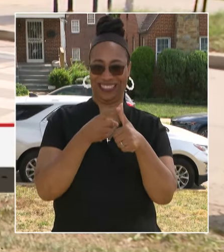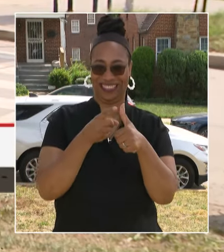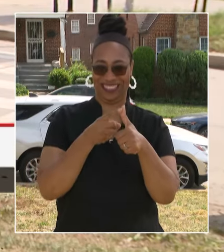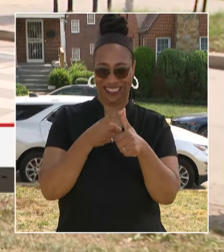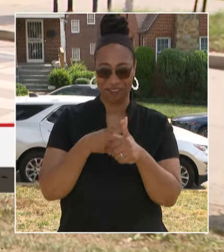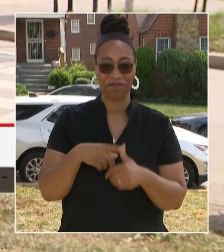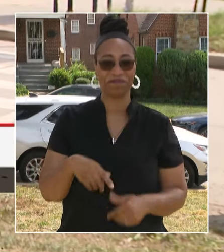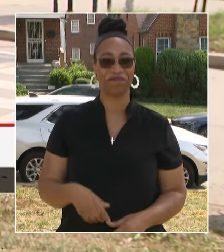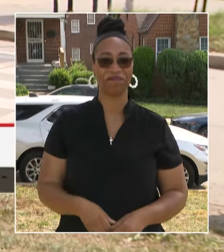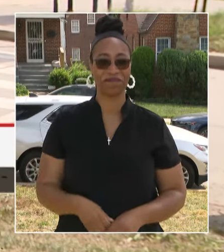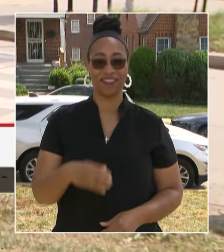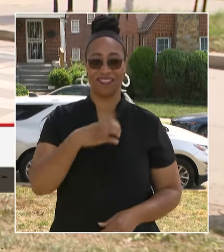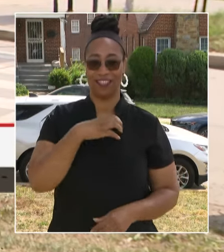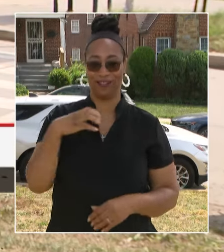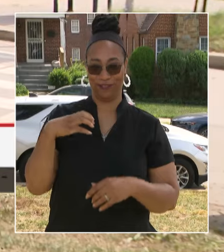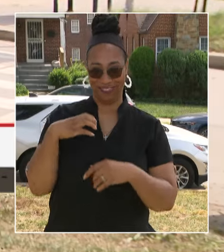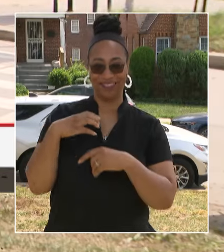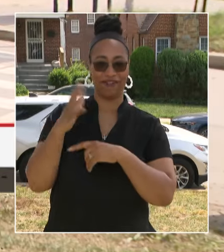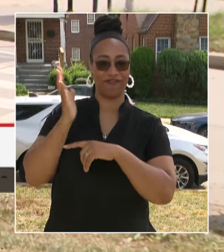in the memory of William Spaulding.